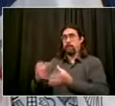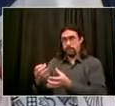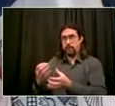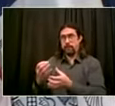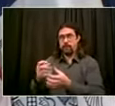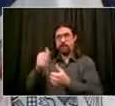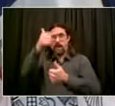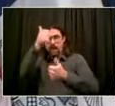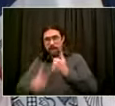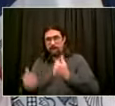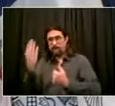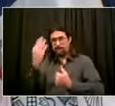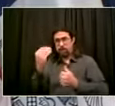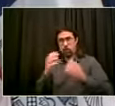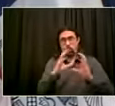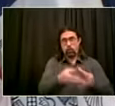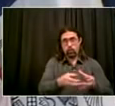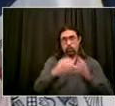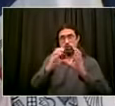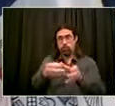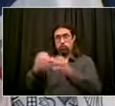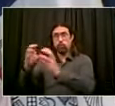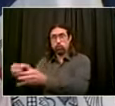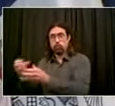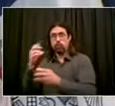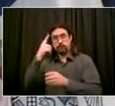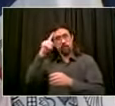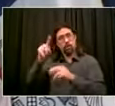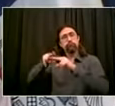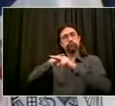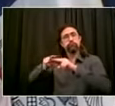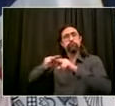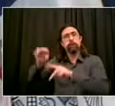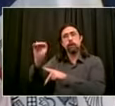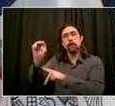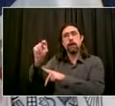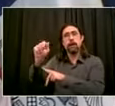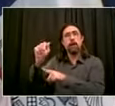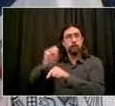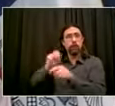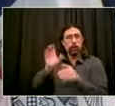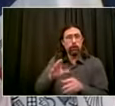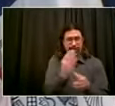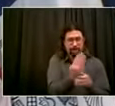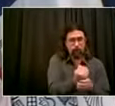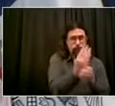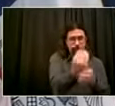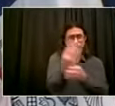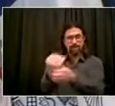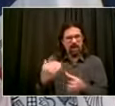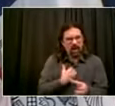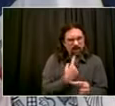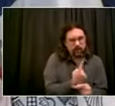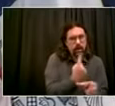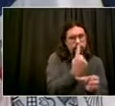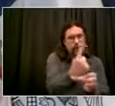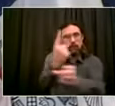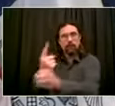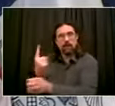is the first of its kind. It has some limitations, but I'm wondering if this doesn't show that we really need more attention, even